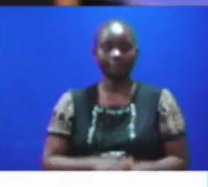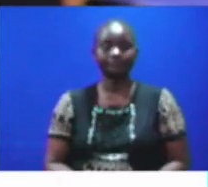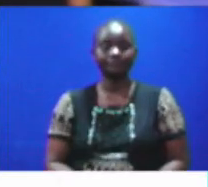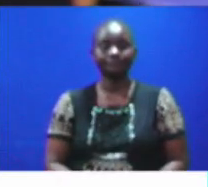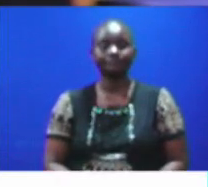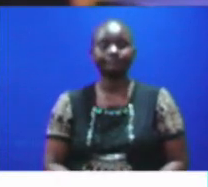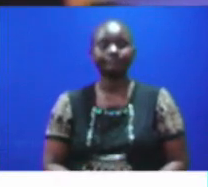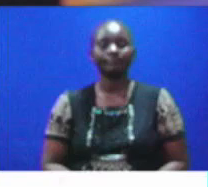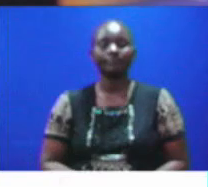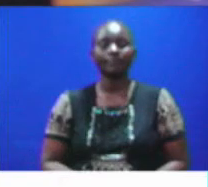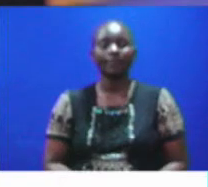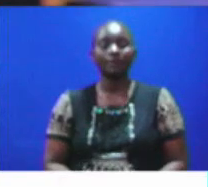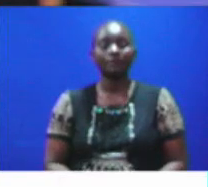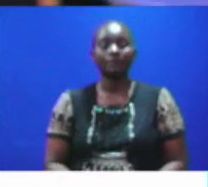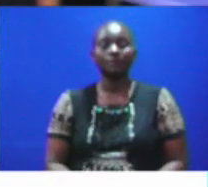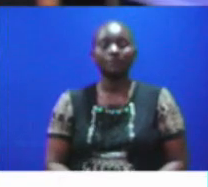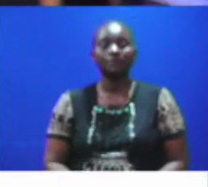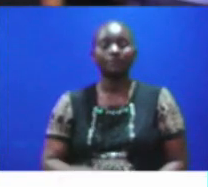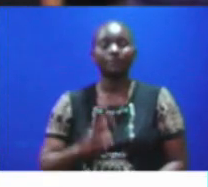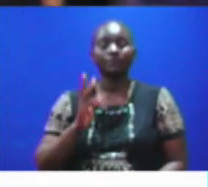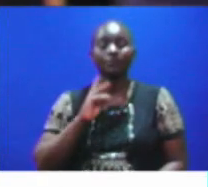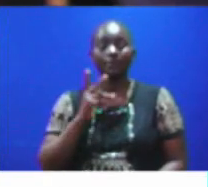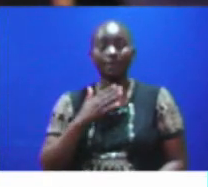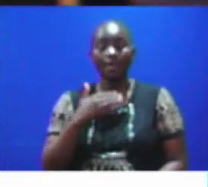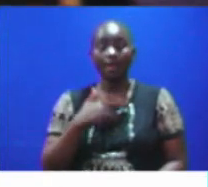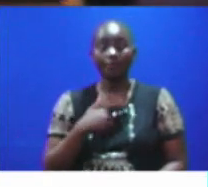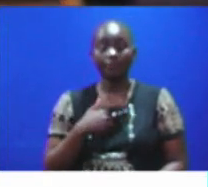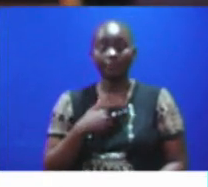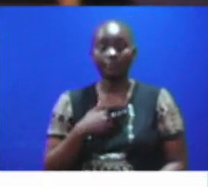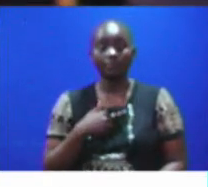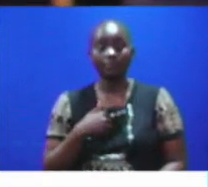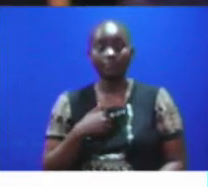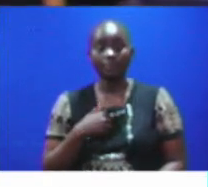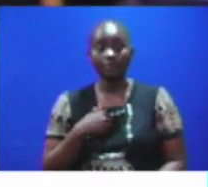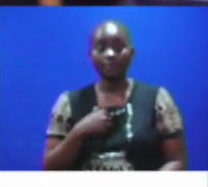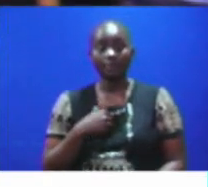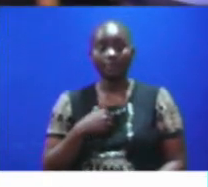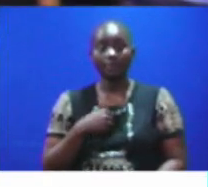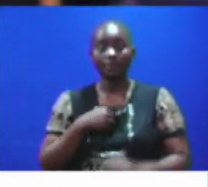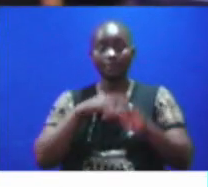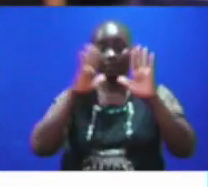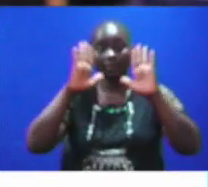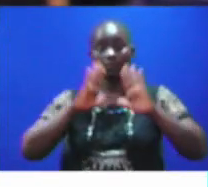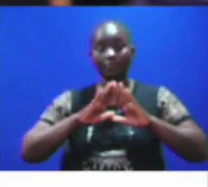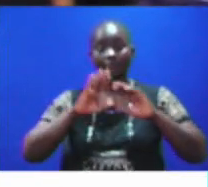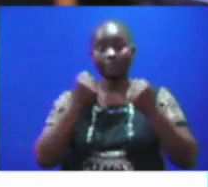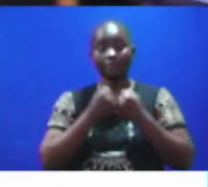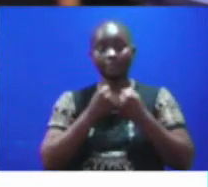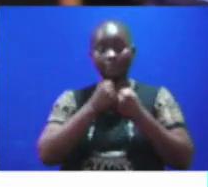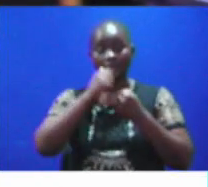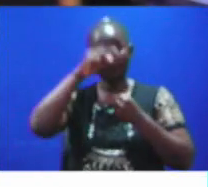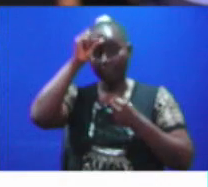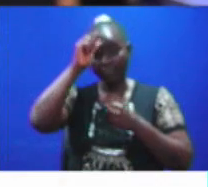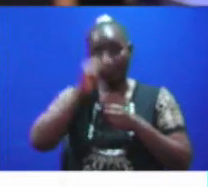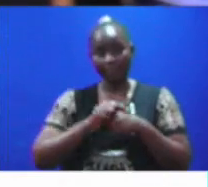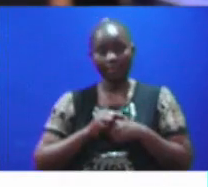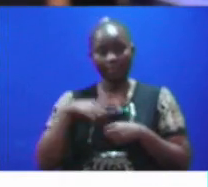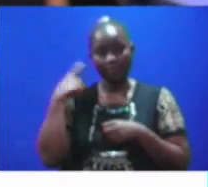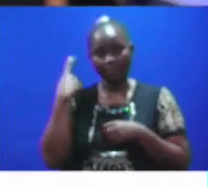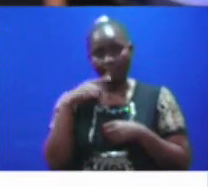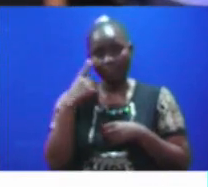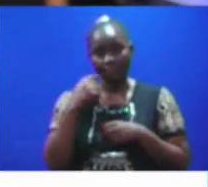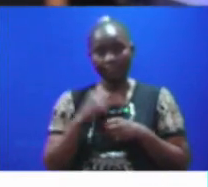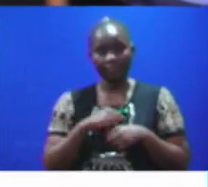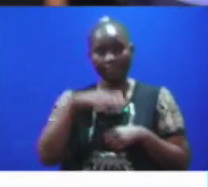institutions chiae ndo kwa the very key sectors chiae society serikali tabu ente ko korre go soli munase